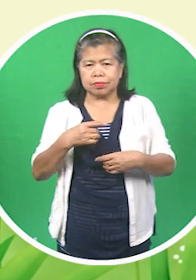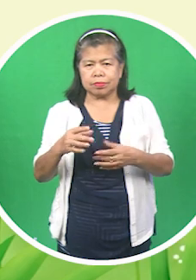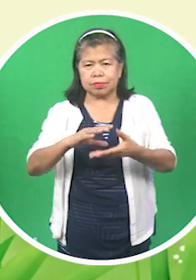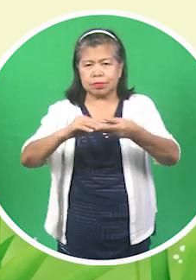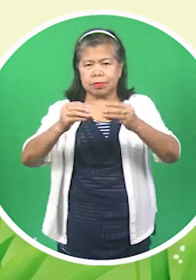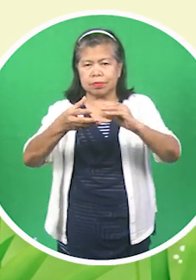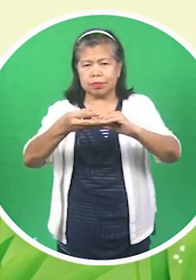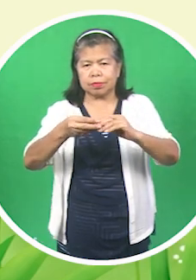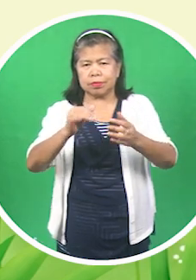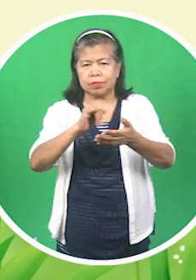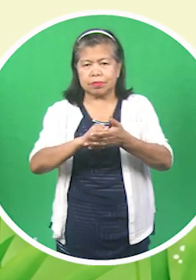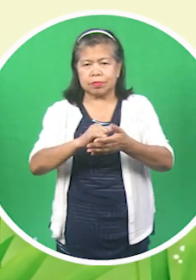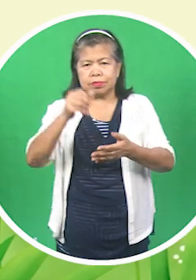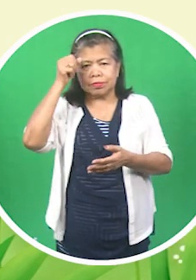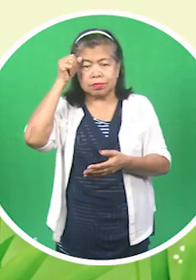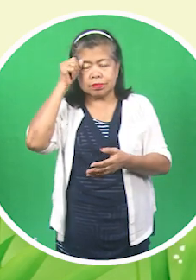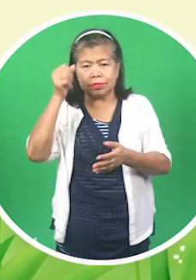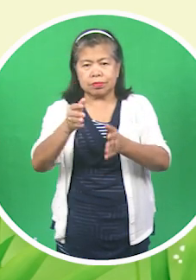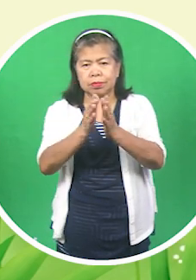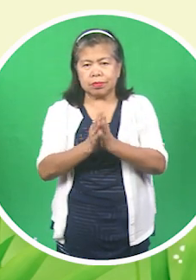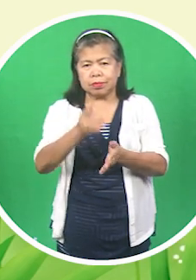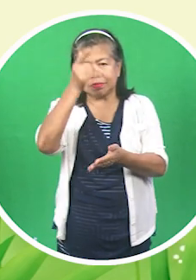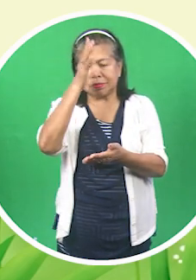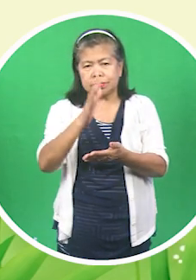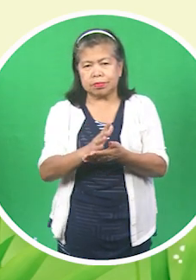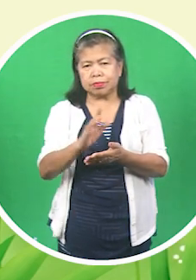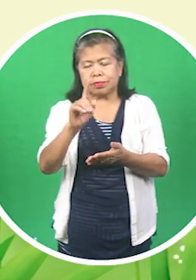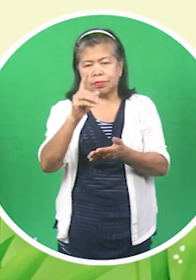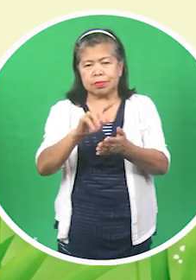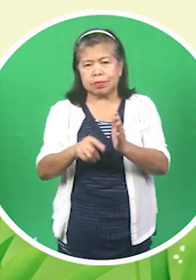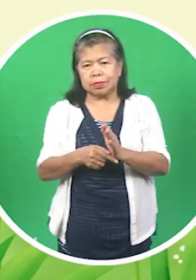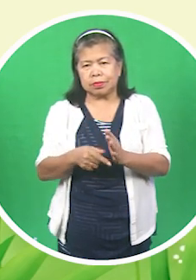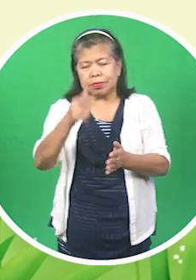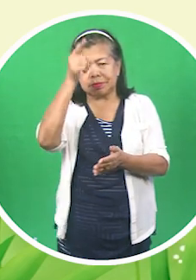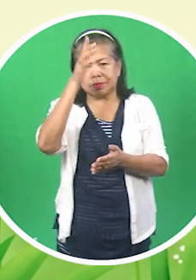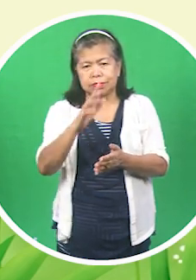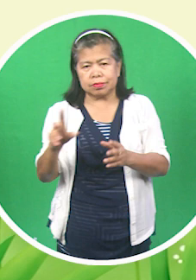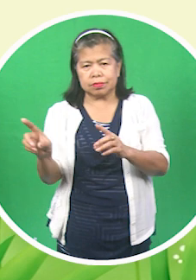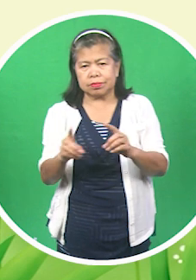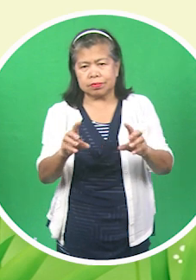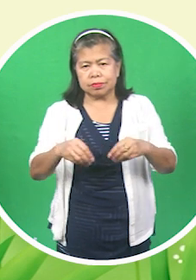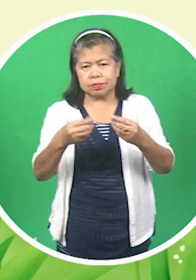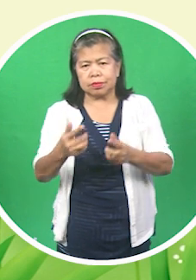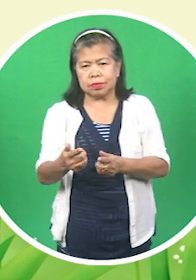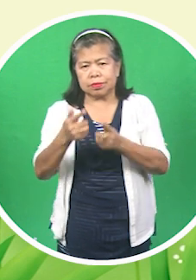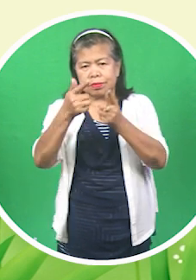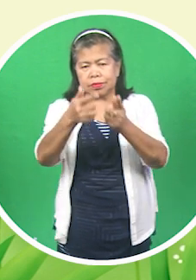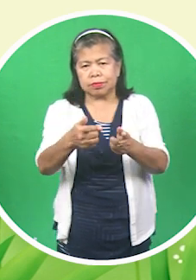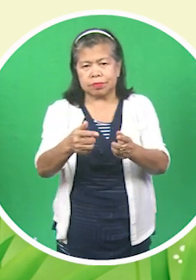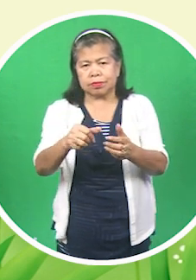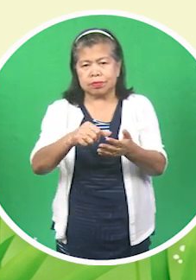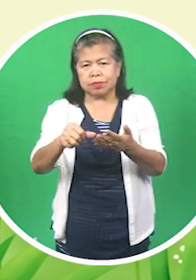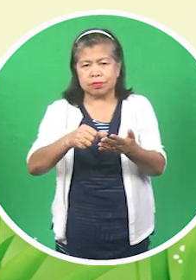Did you like the story? What did Solomon ask from God in his dream one night? God gives us many